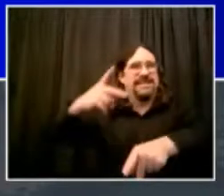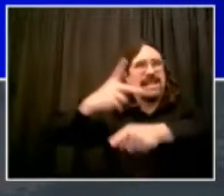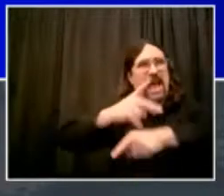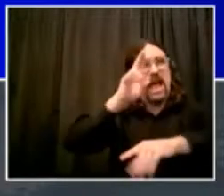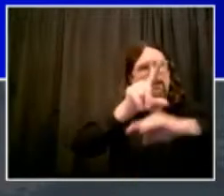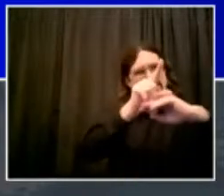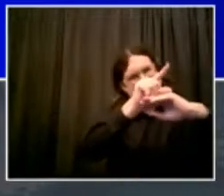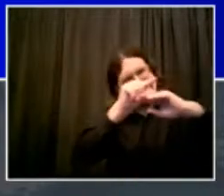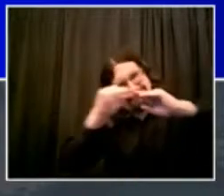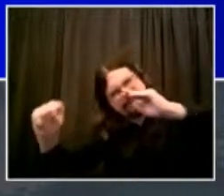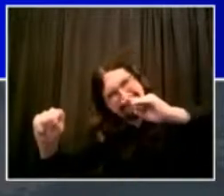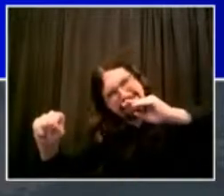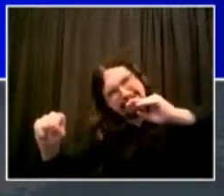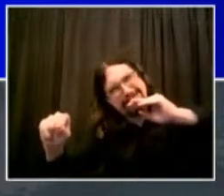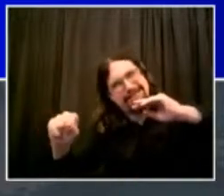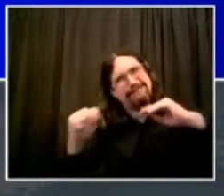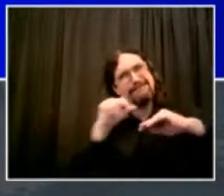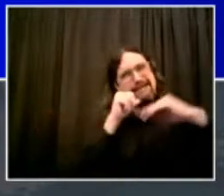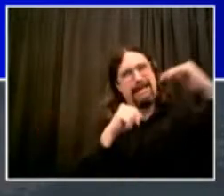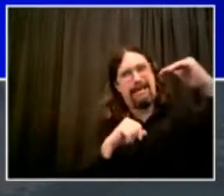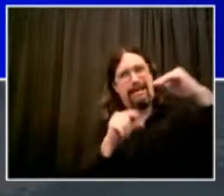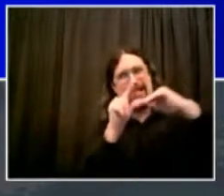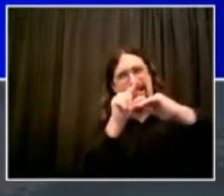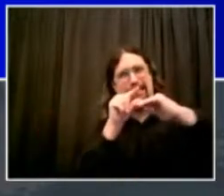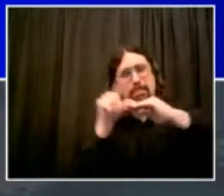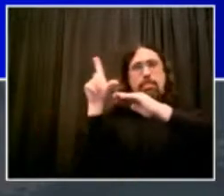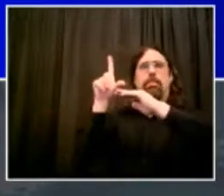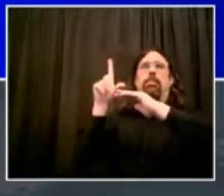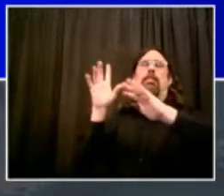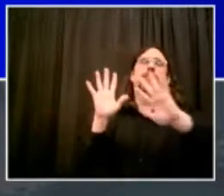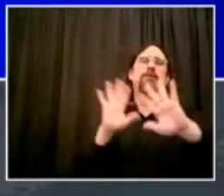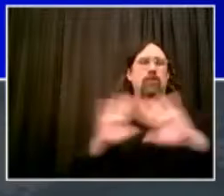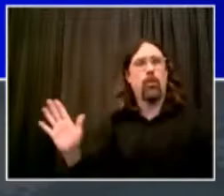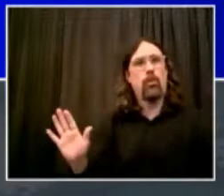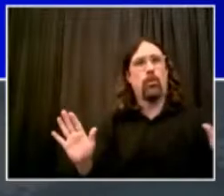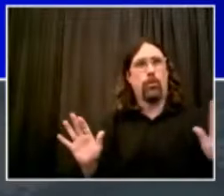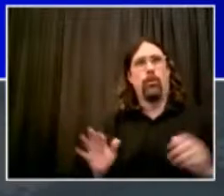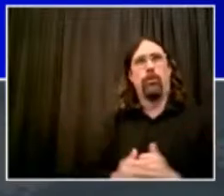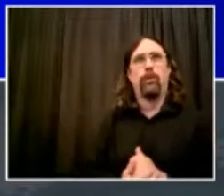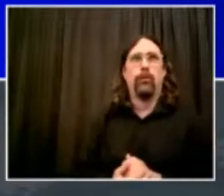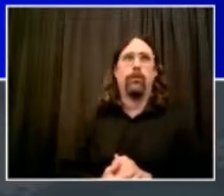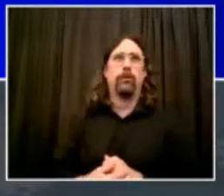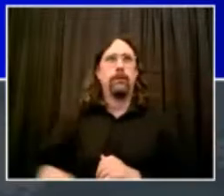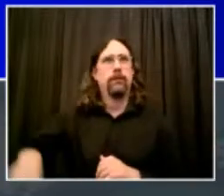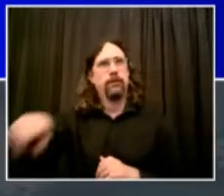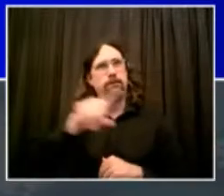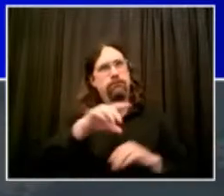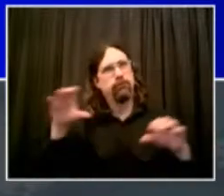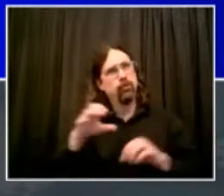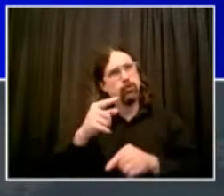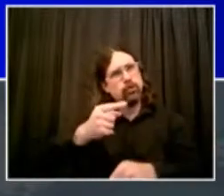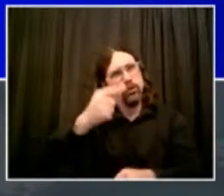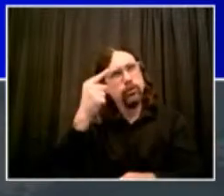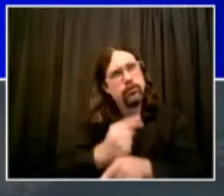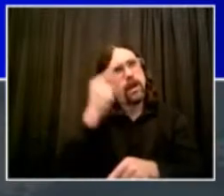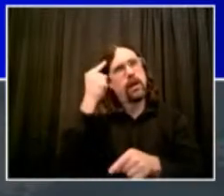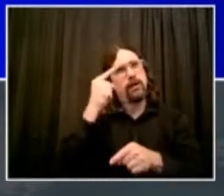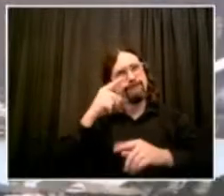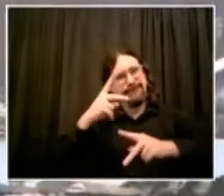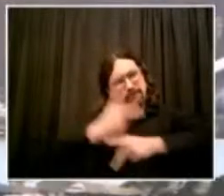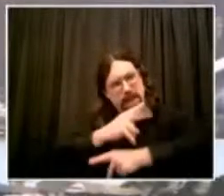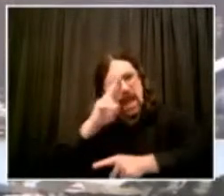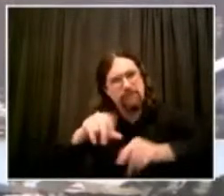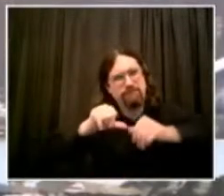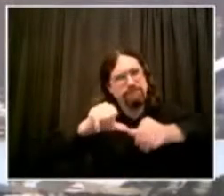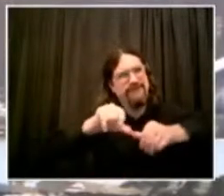stick with it and make sure we do it right so we can get to the next phase. Now, Commissioner, have you caught your breath? Or if you